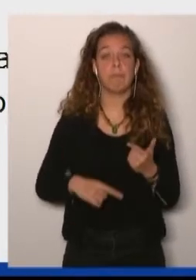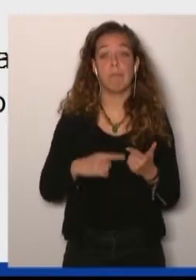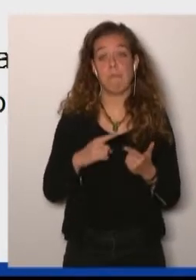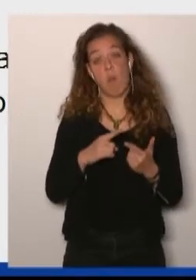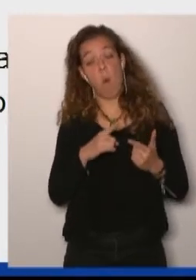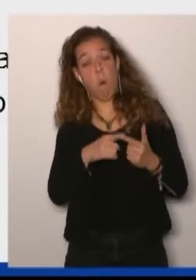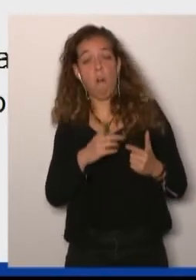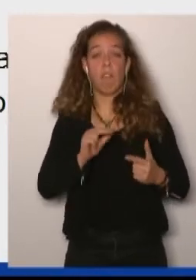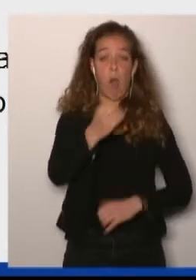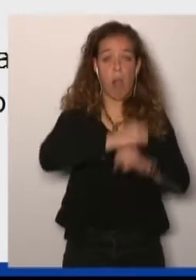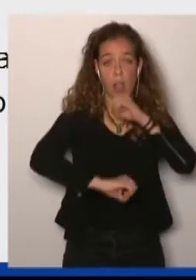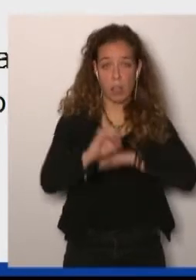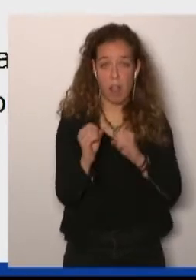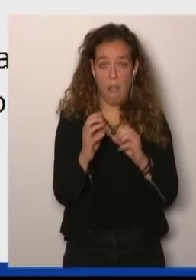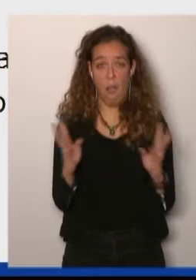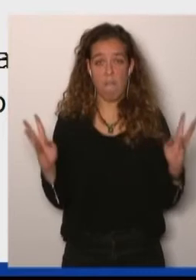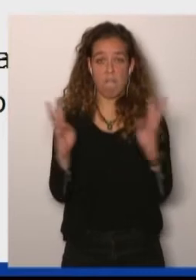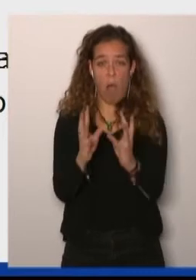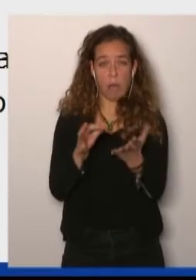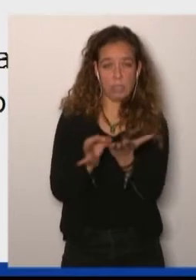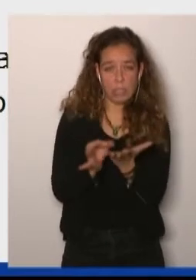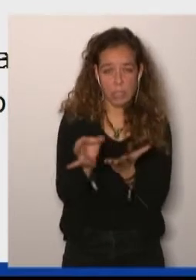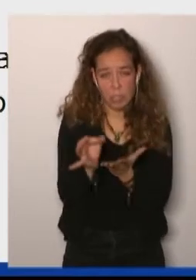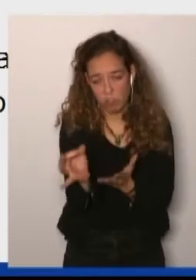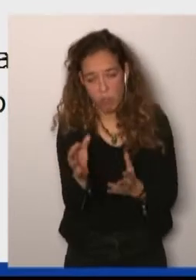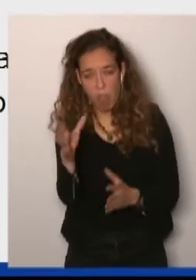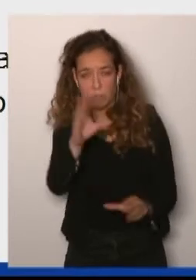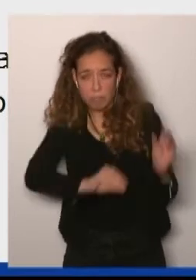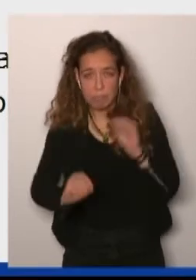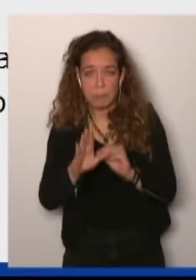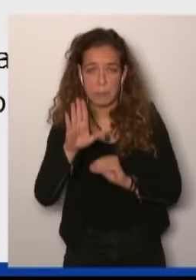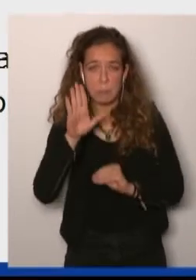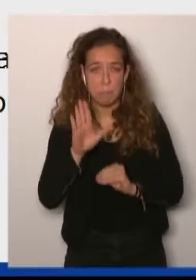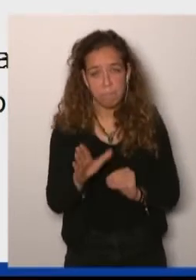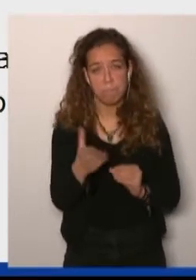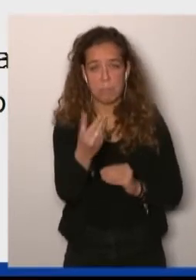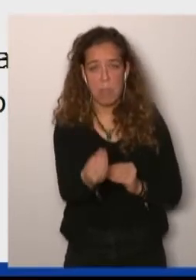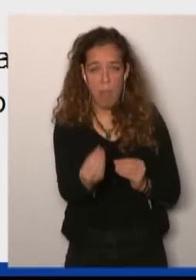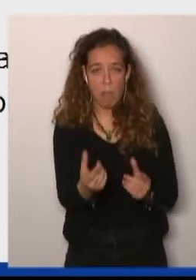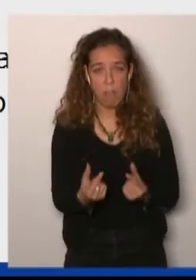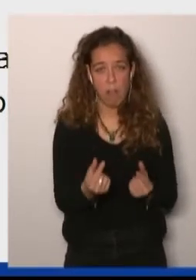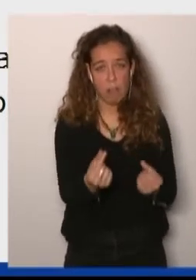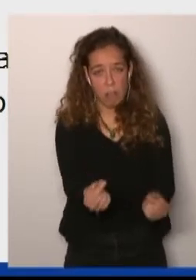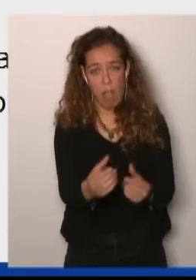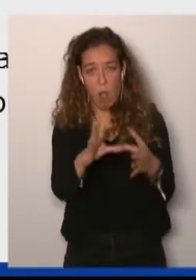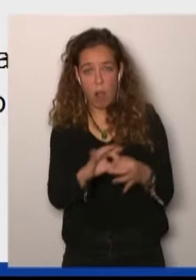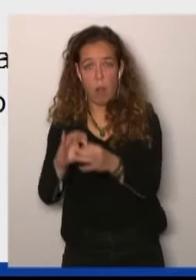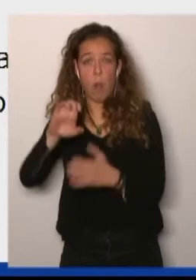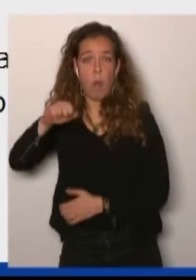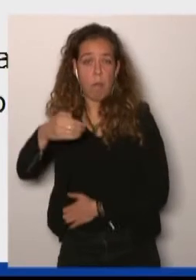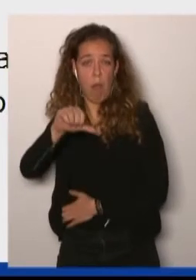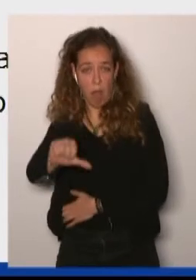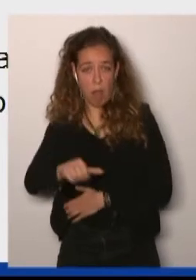by Accelerate, a multi-stakeholder platform in close collaboration with the EMA, really have become an important backbone